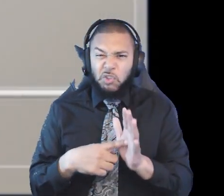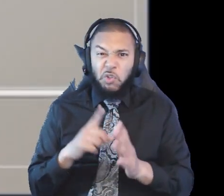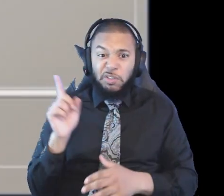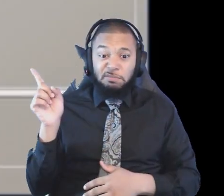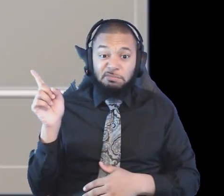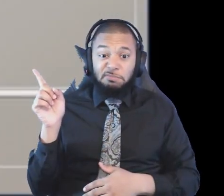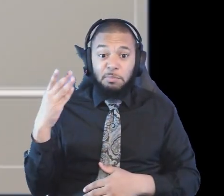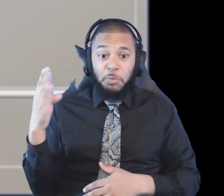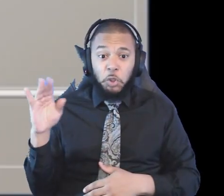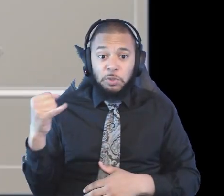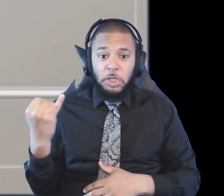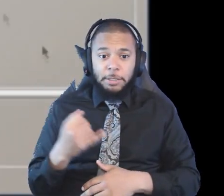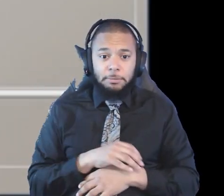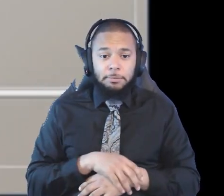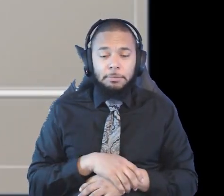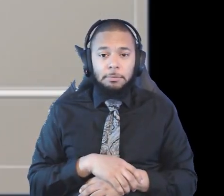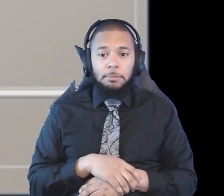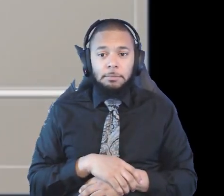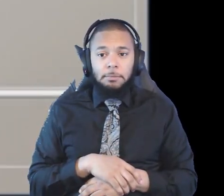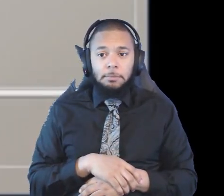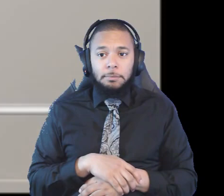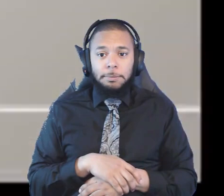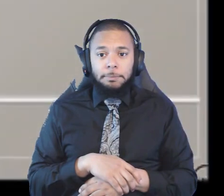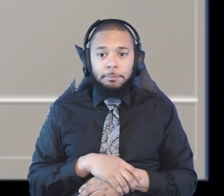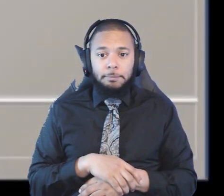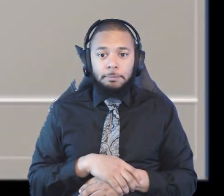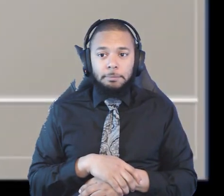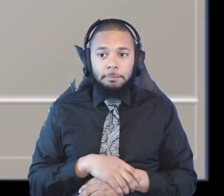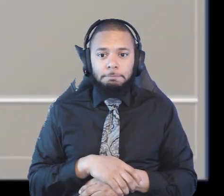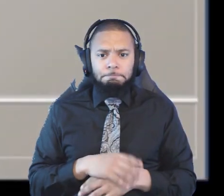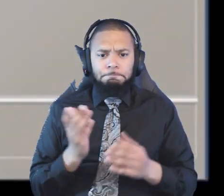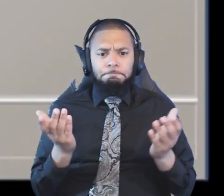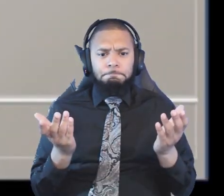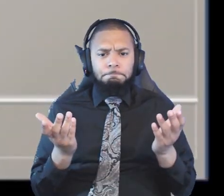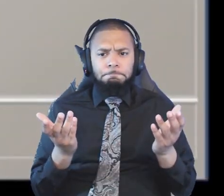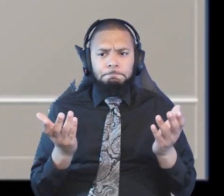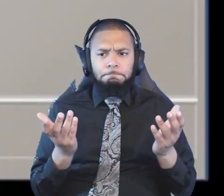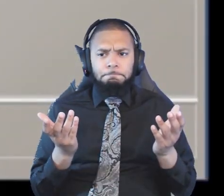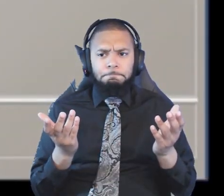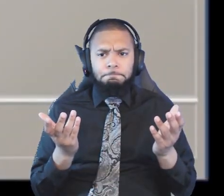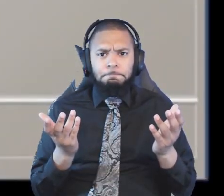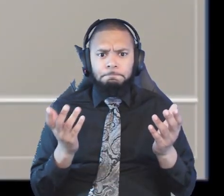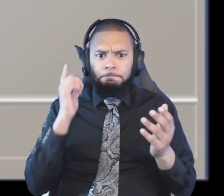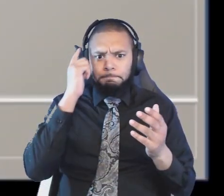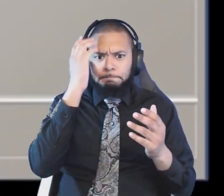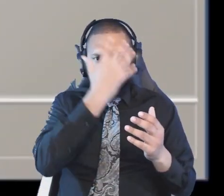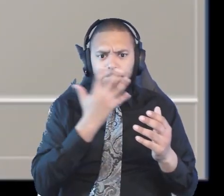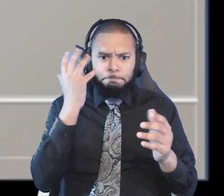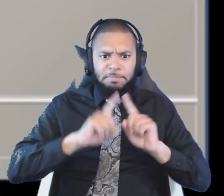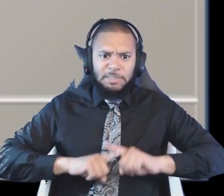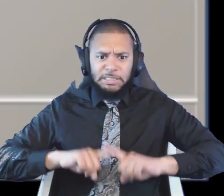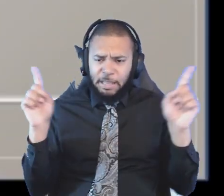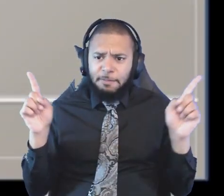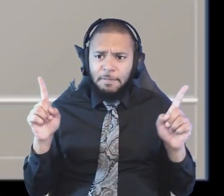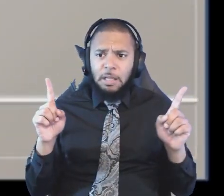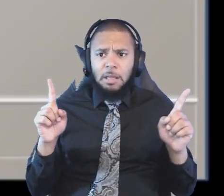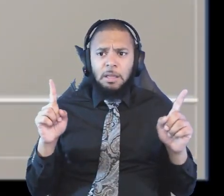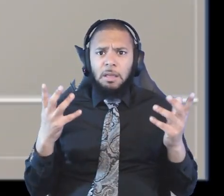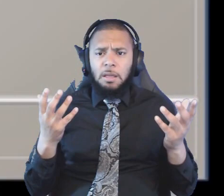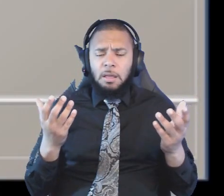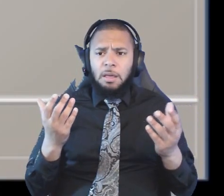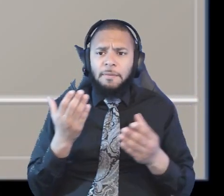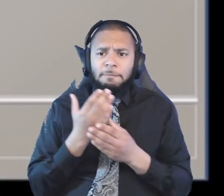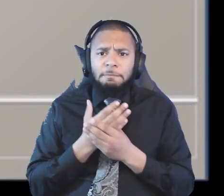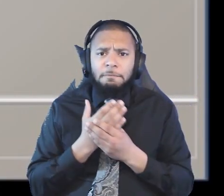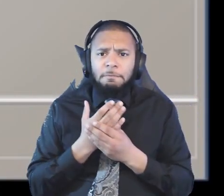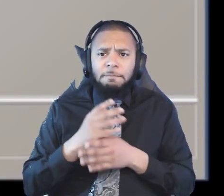is. You notice BlueJ looks very different. I don't see any file browser, for